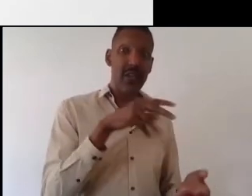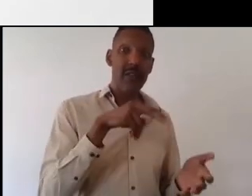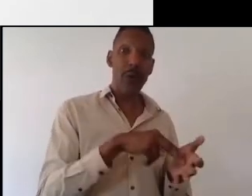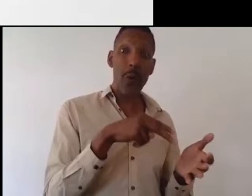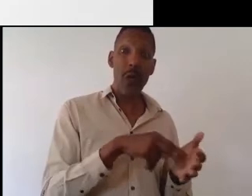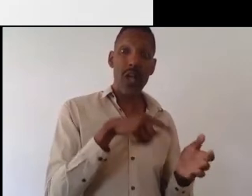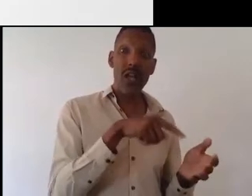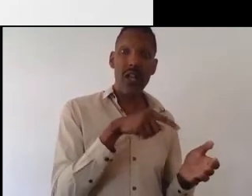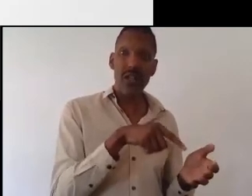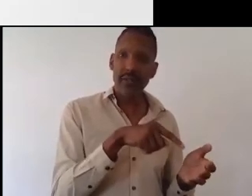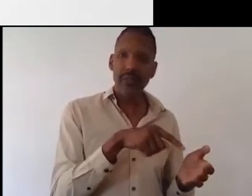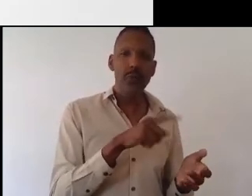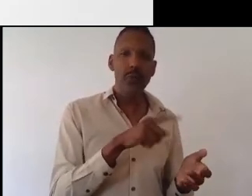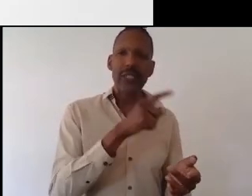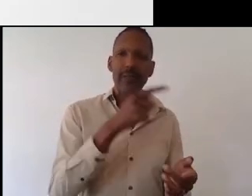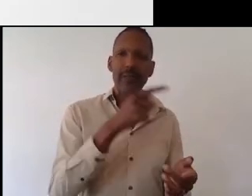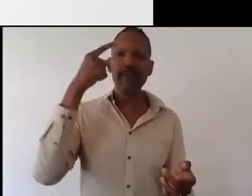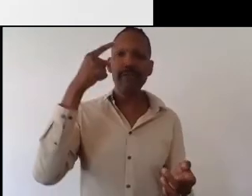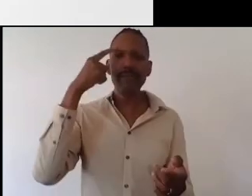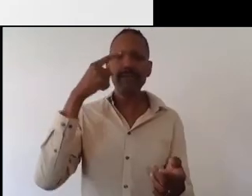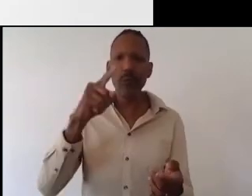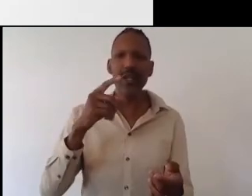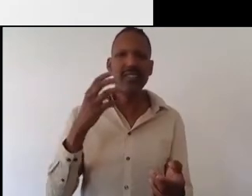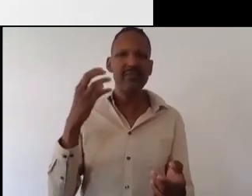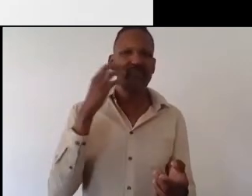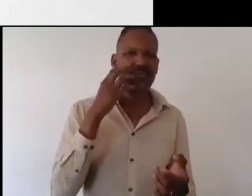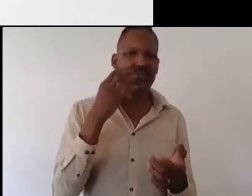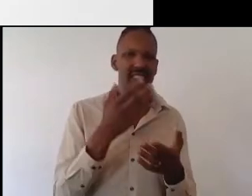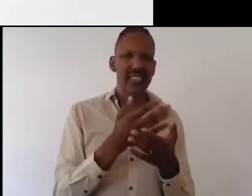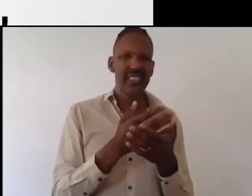and pick it up that you probably can't do as easily with a spoon.